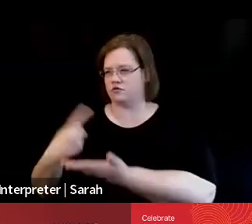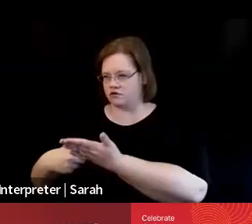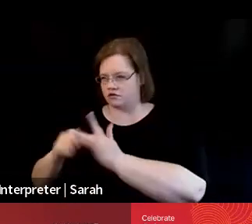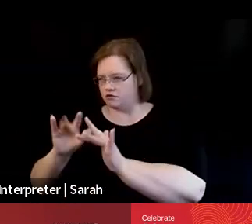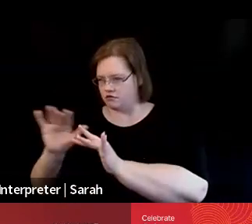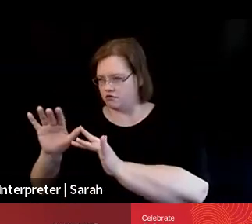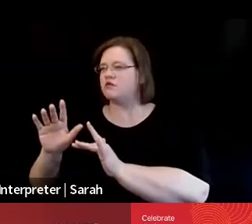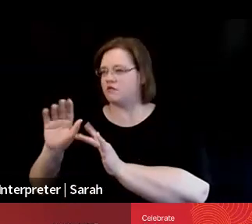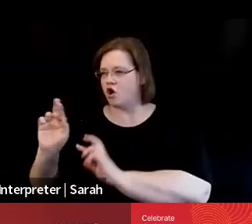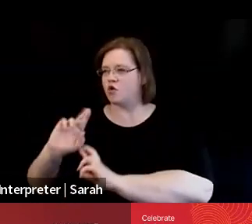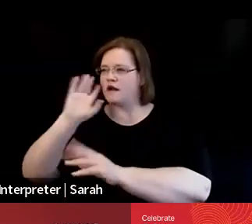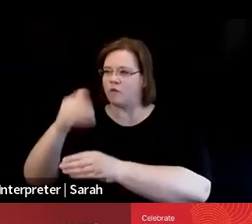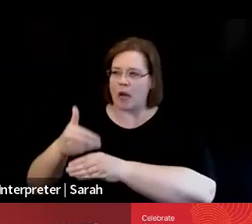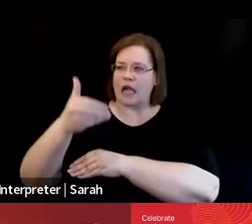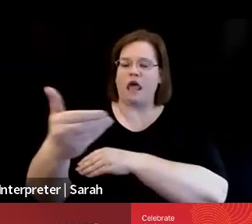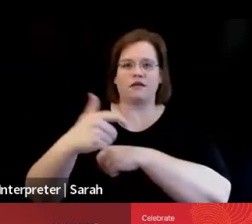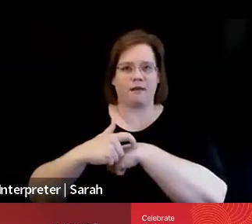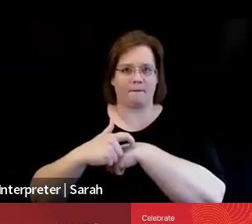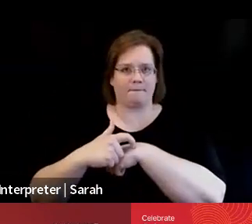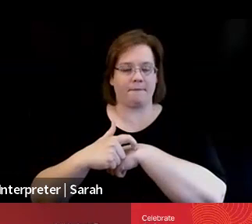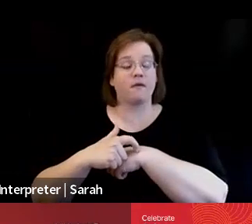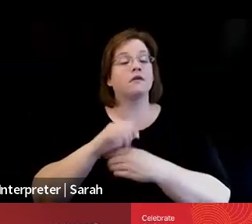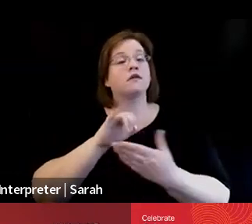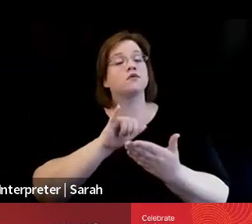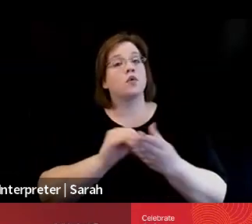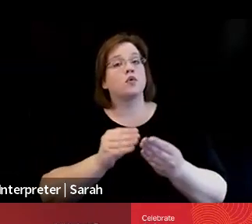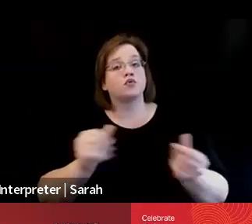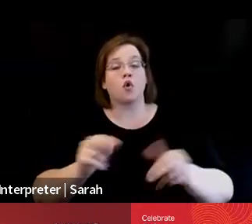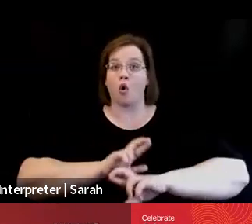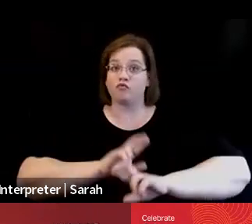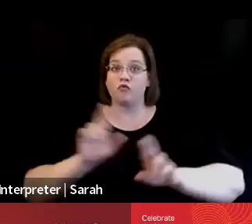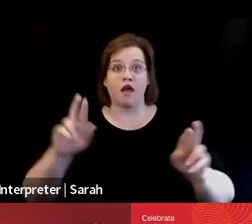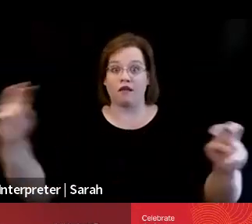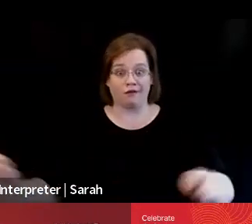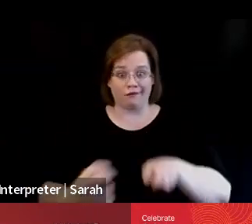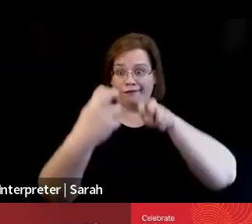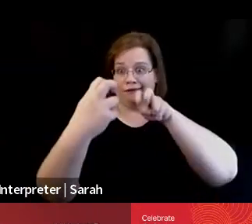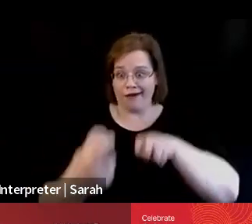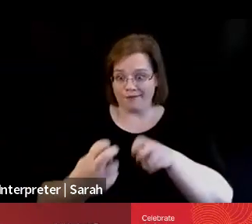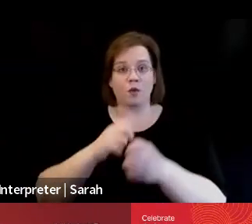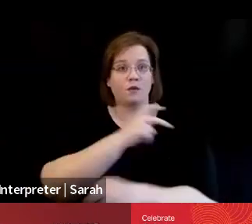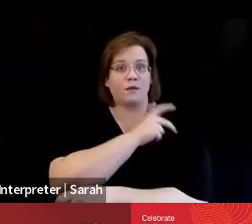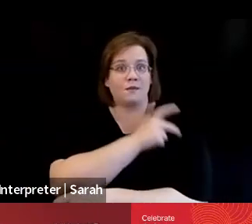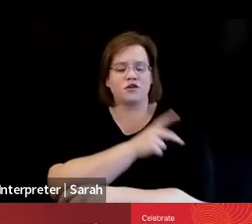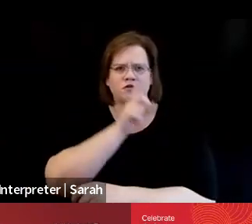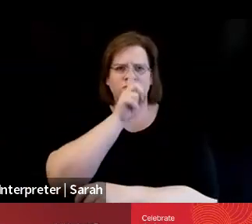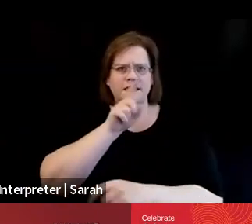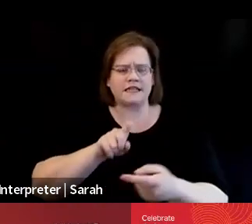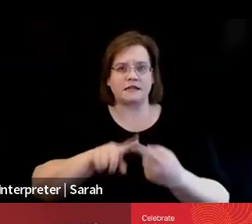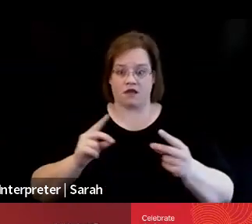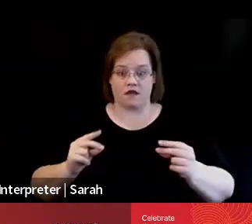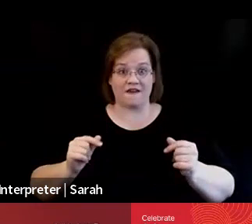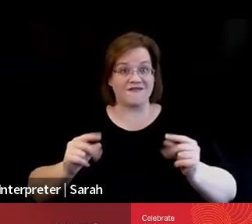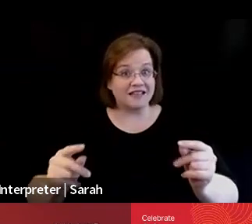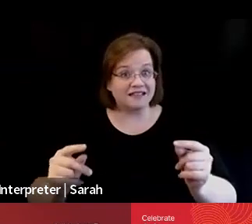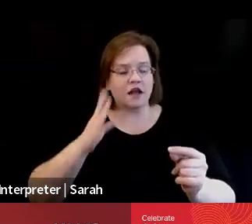All of these types of strategies, I think, are really useful, so that when it's game time and you're really in the room with a patient and really need to be relatively fast because